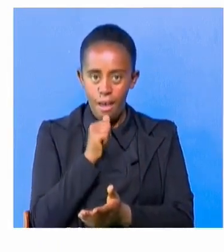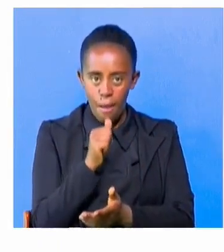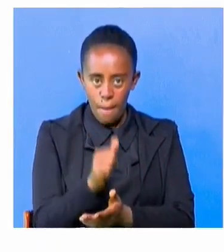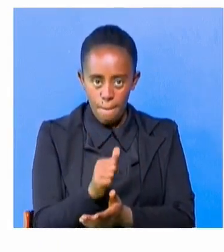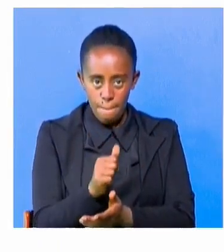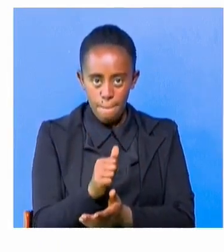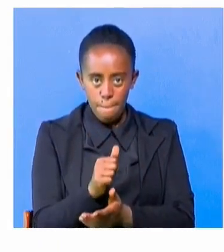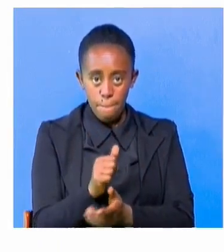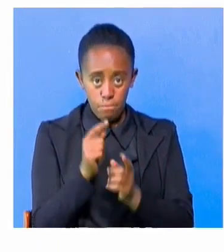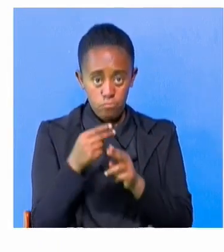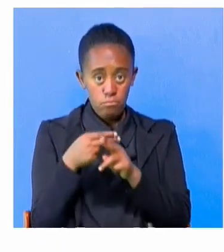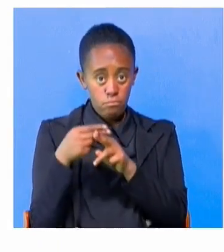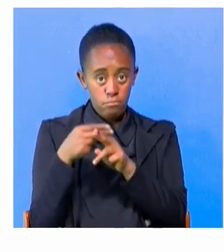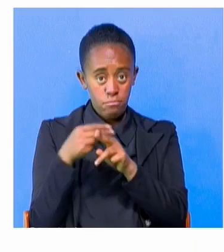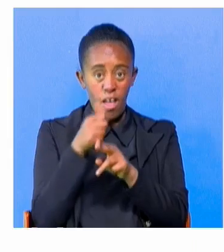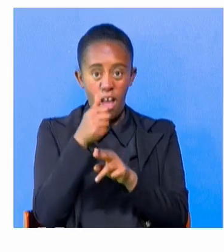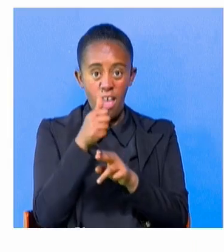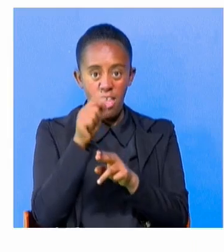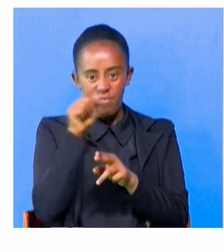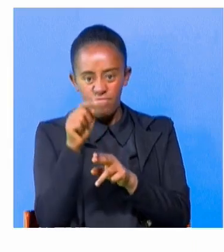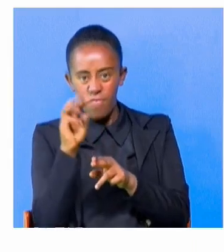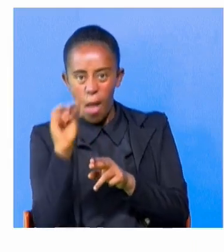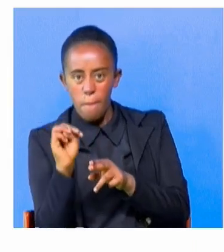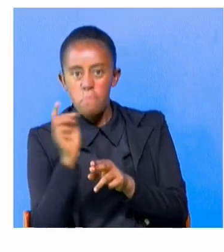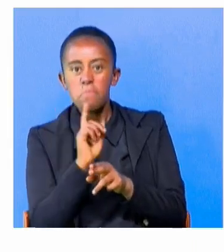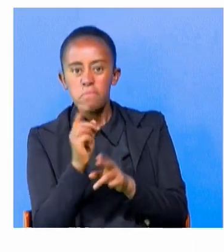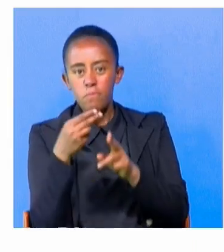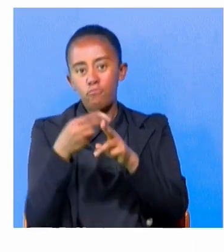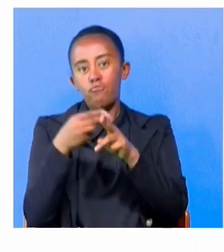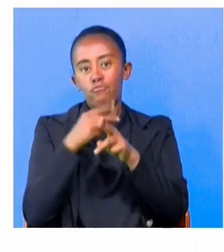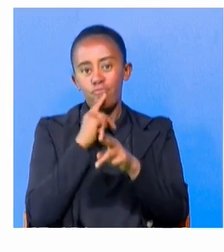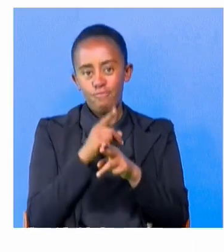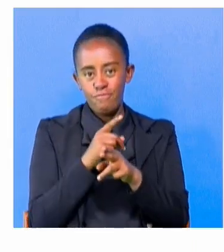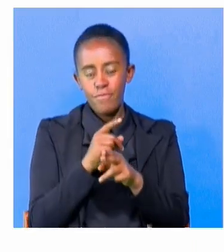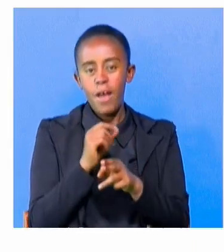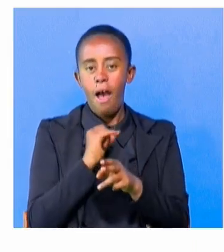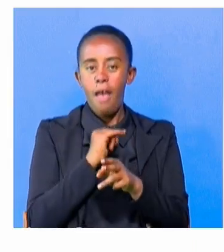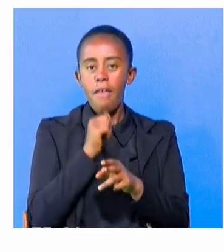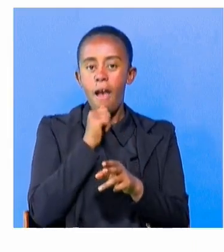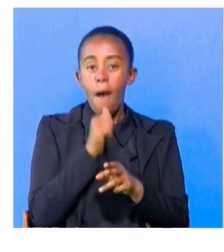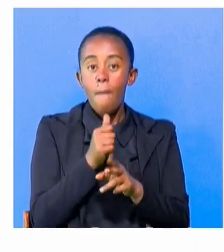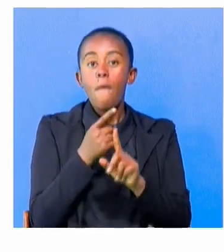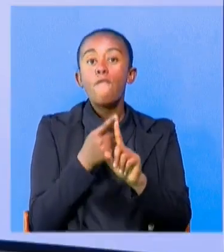This is a contraction form, I am, okay? I am from